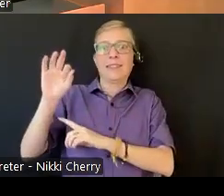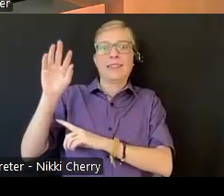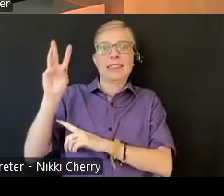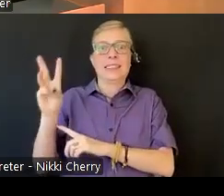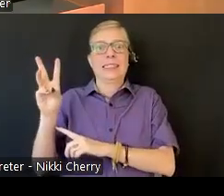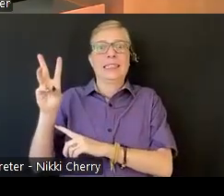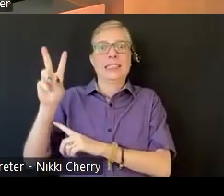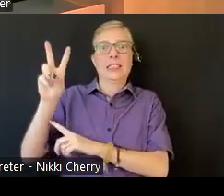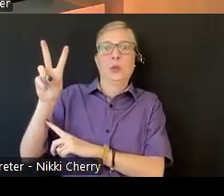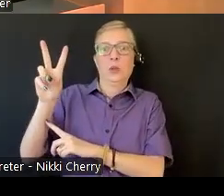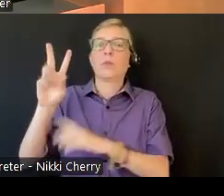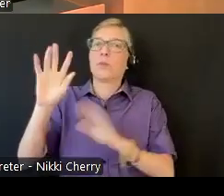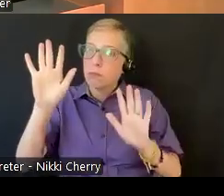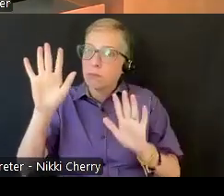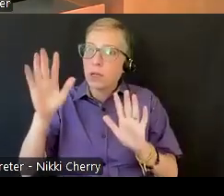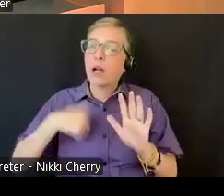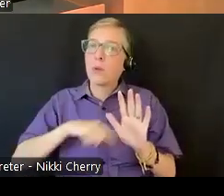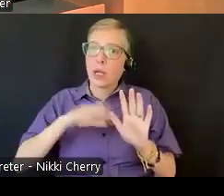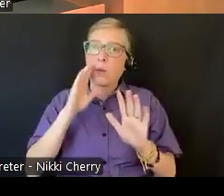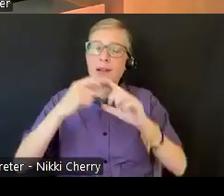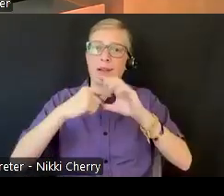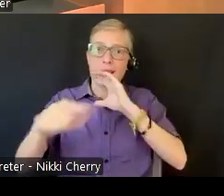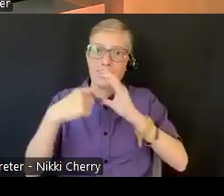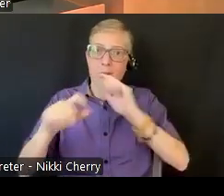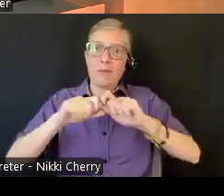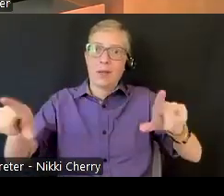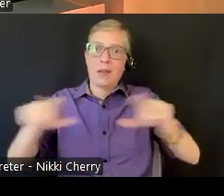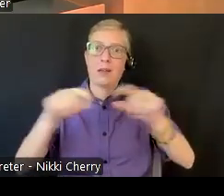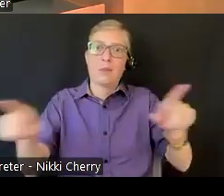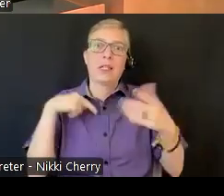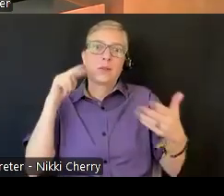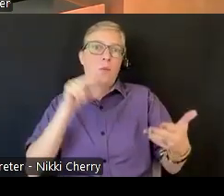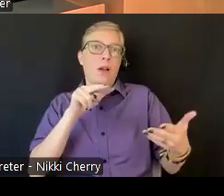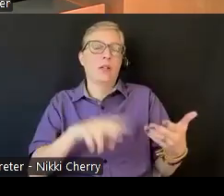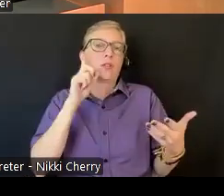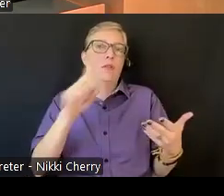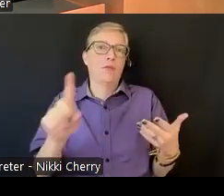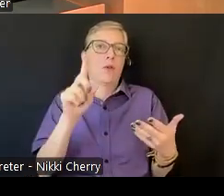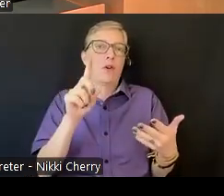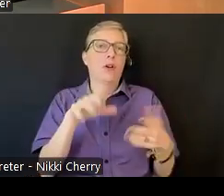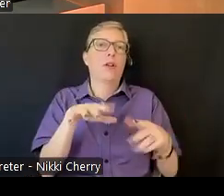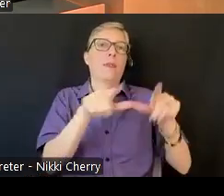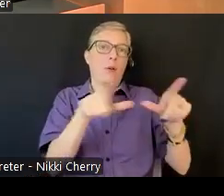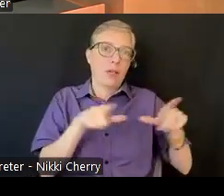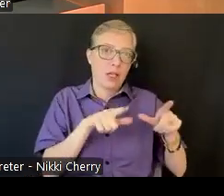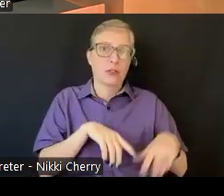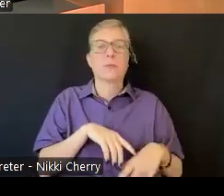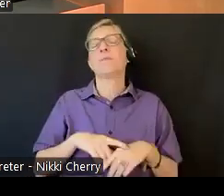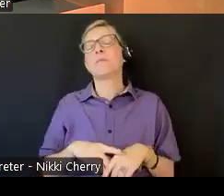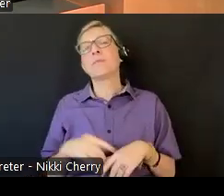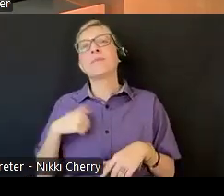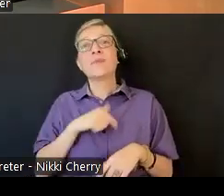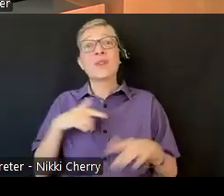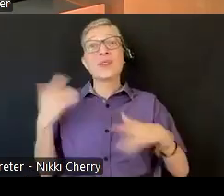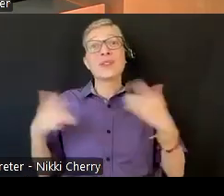emails to confirm the location or online for our Wednesday round sessions. We are very excited today